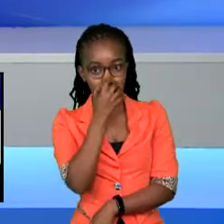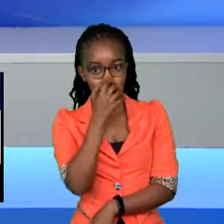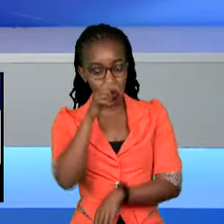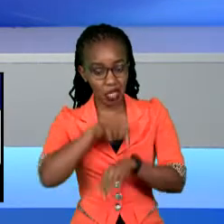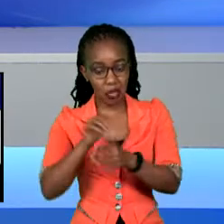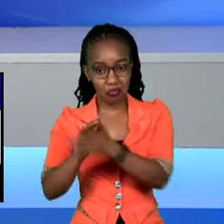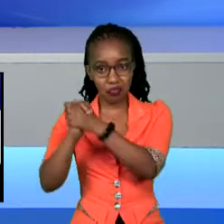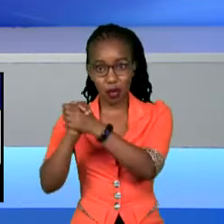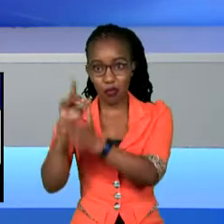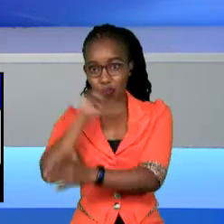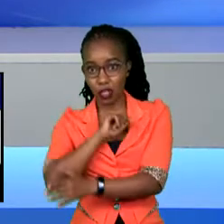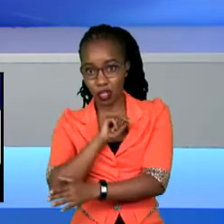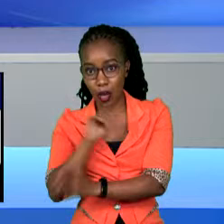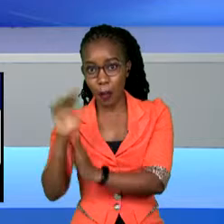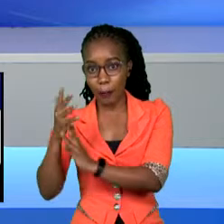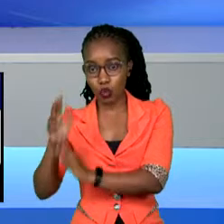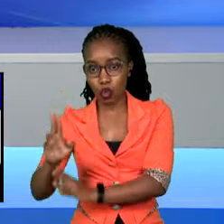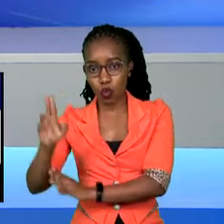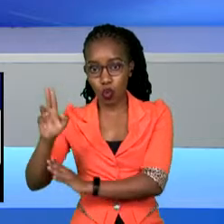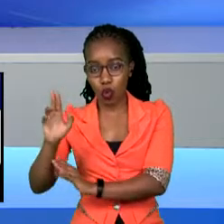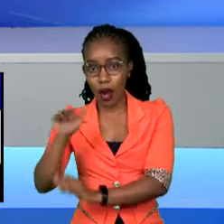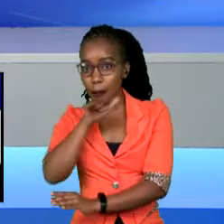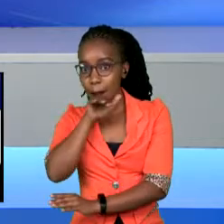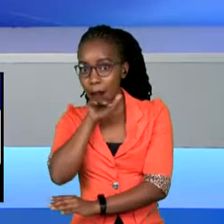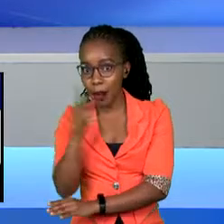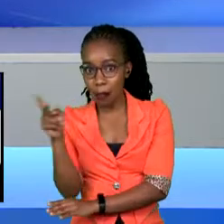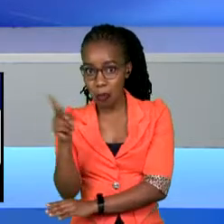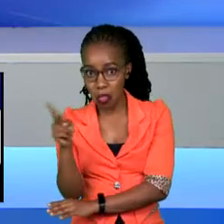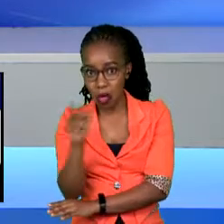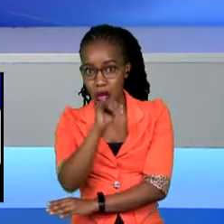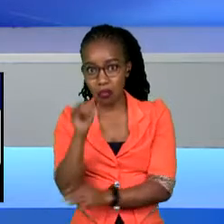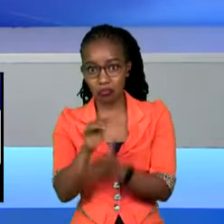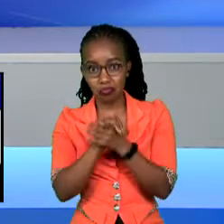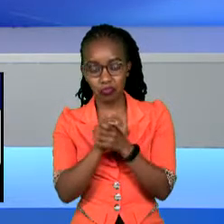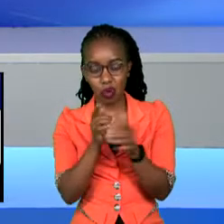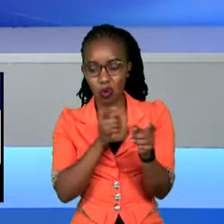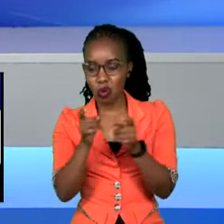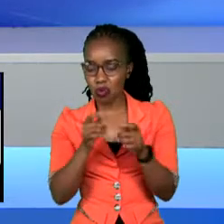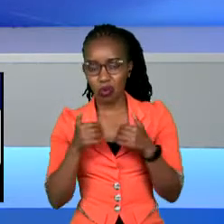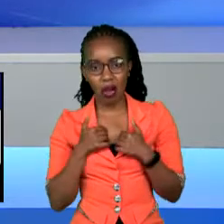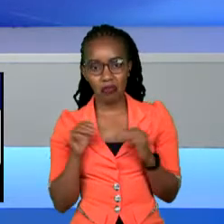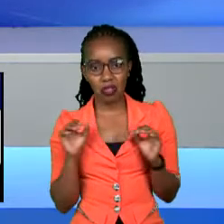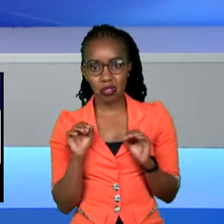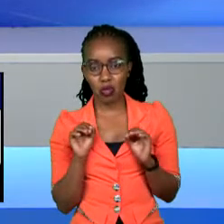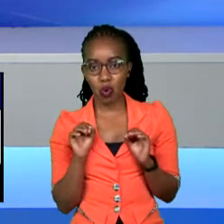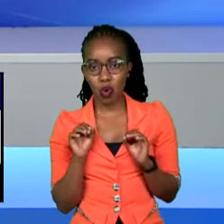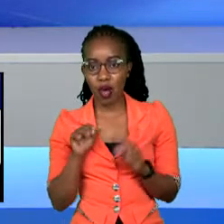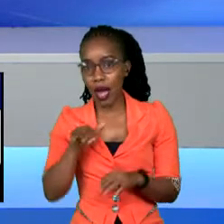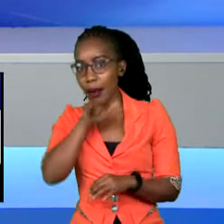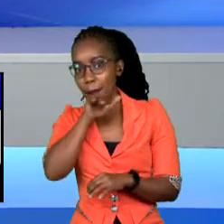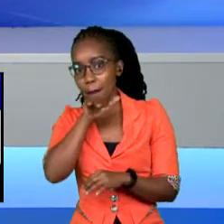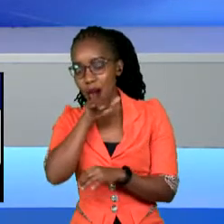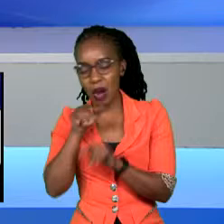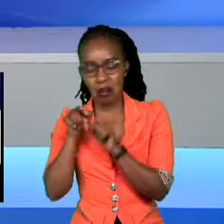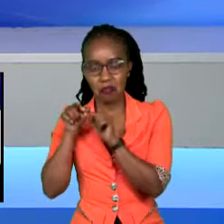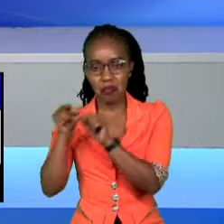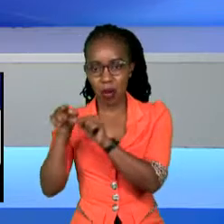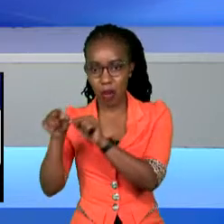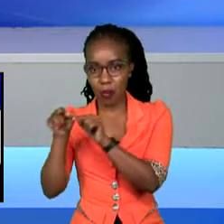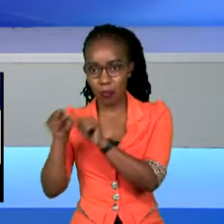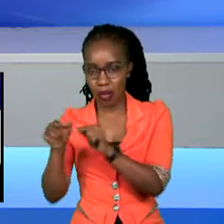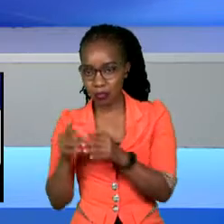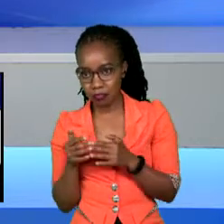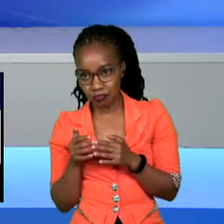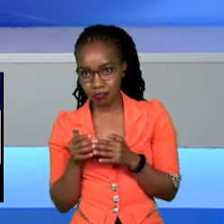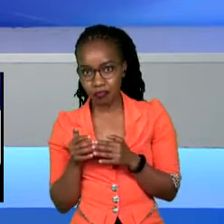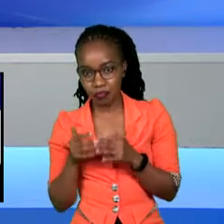handshake between President Uhuru Kenyatta and RAILA Odinga, Jubilee lost control of its house, and RAILA should be accused of